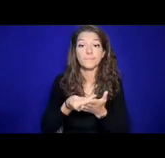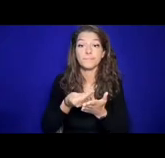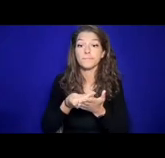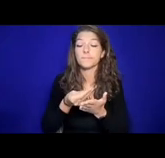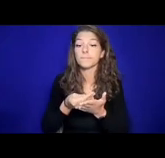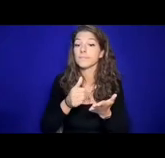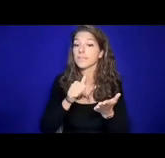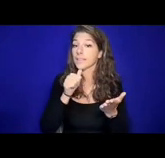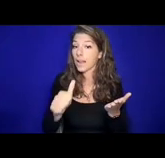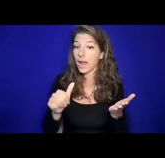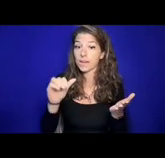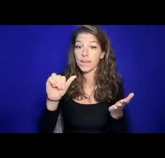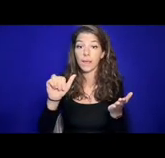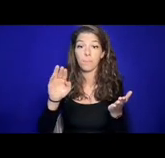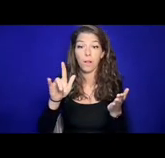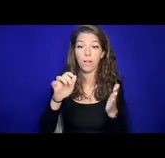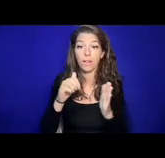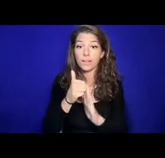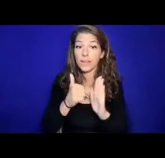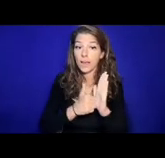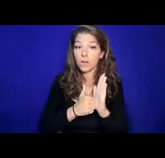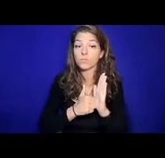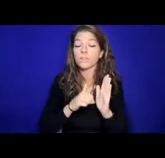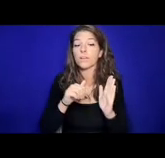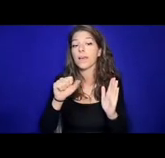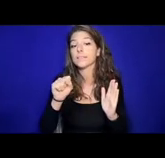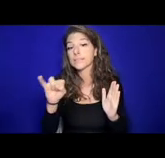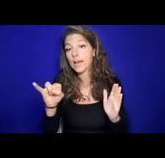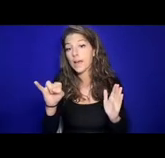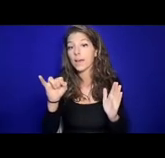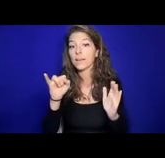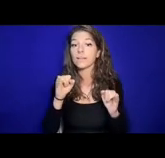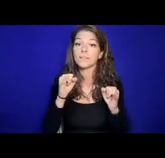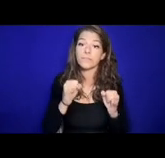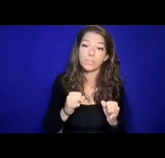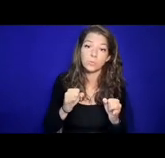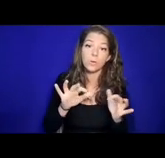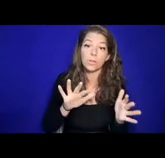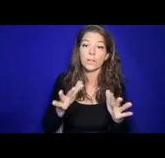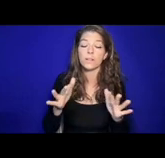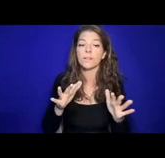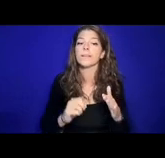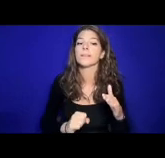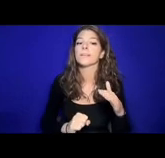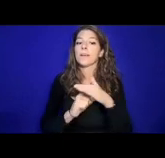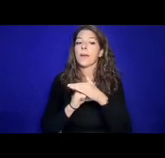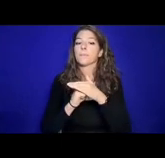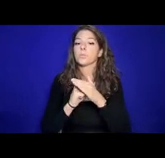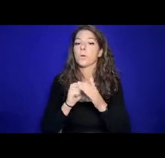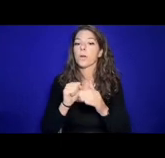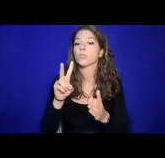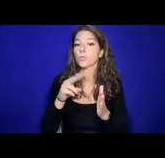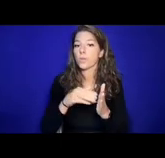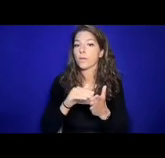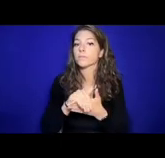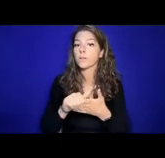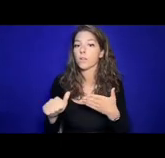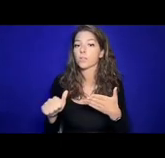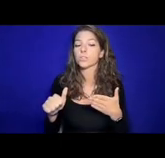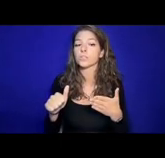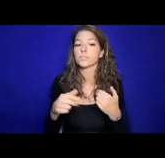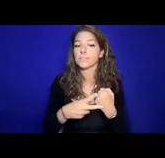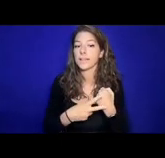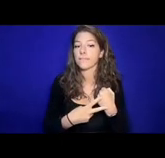a non-ABLE account, generally SSI for an individual caps you at $2,000